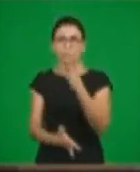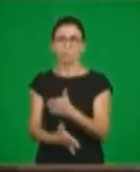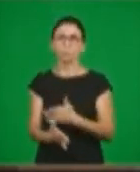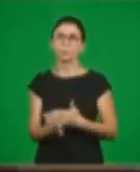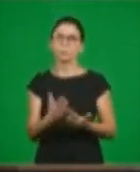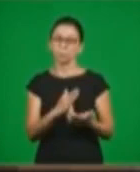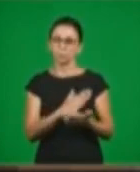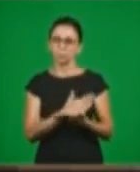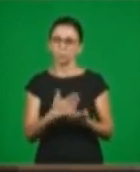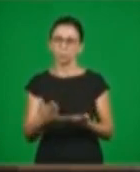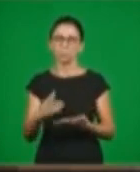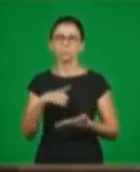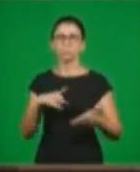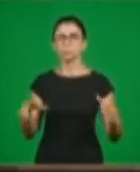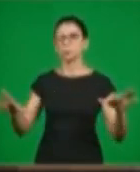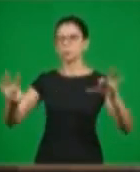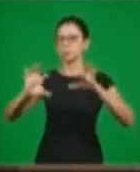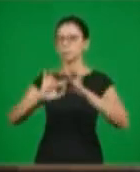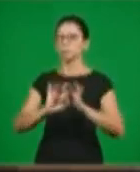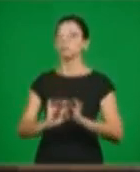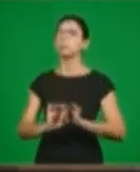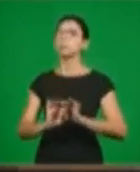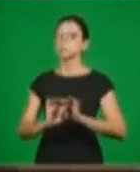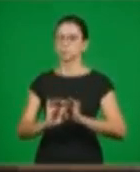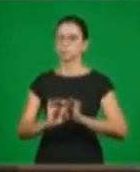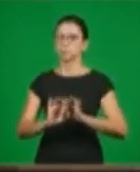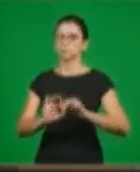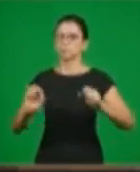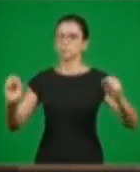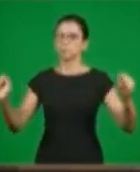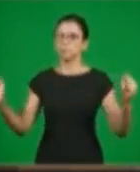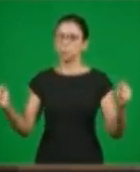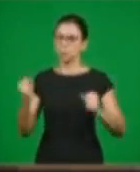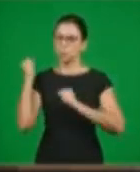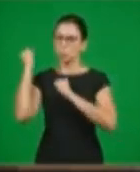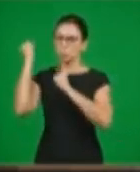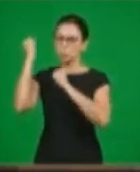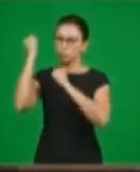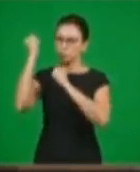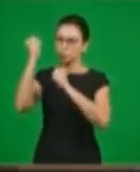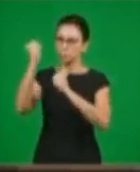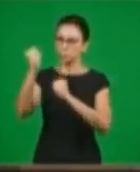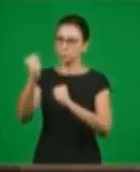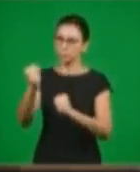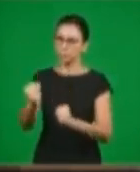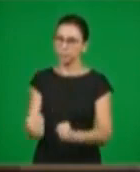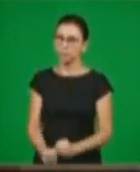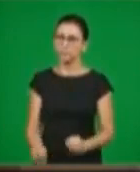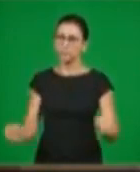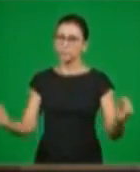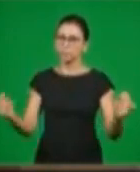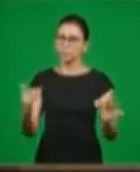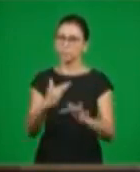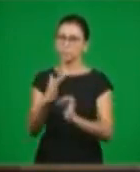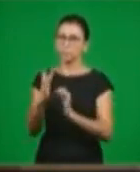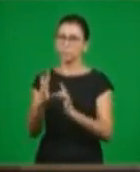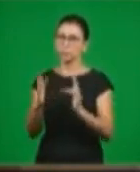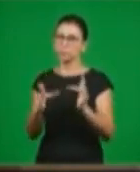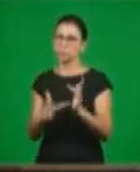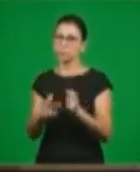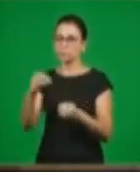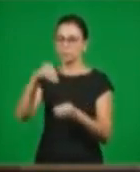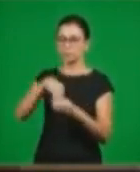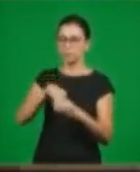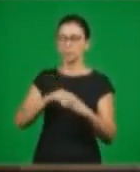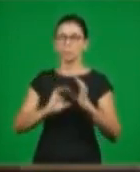So after the resurrection, it was the glory of the Lord. The glory of the Lord manifested and the fellowship.